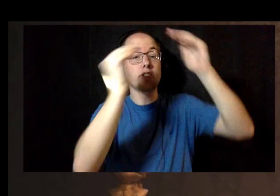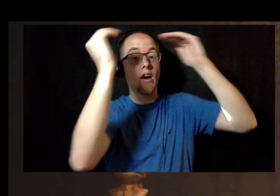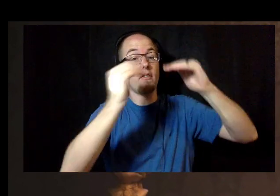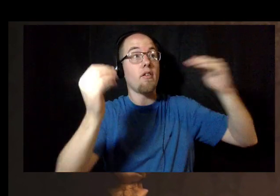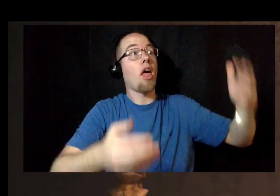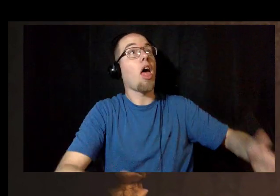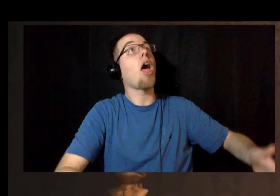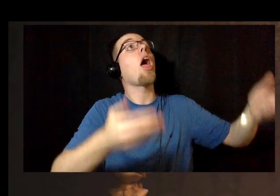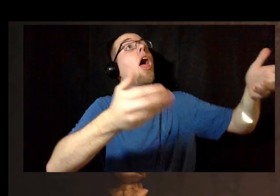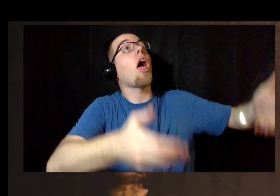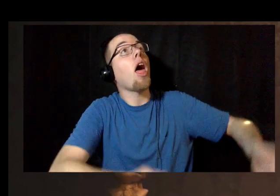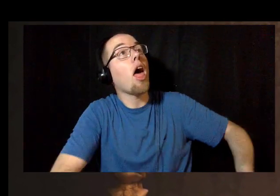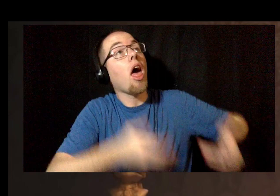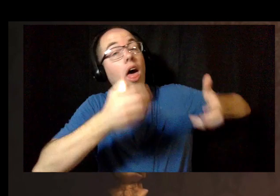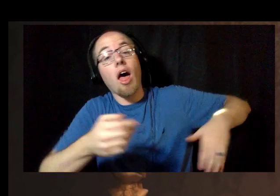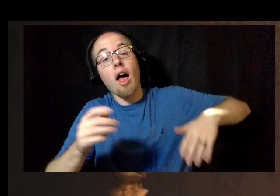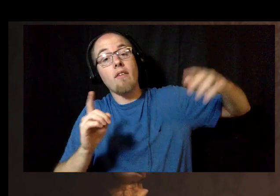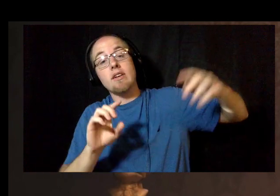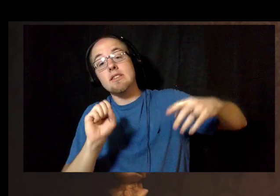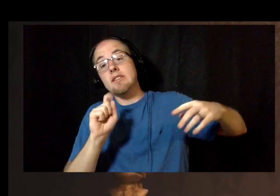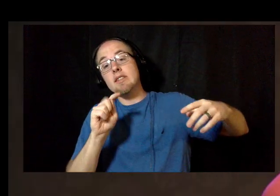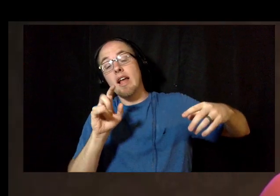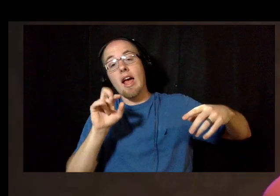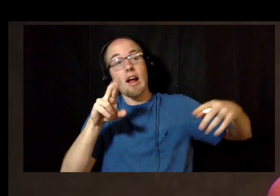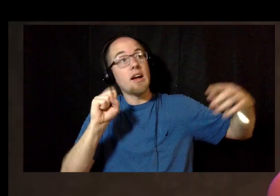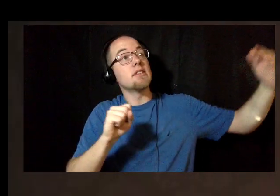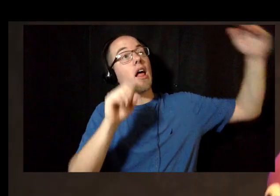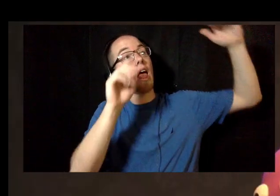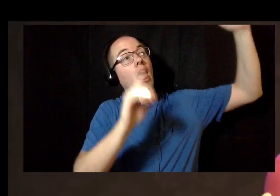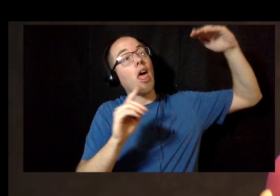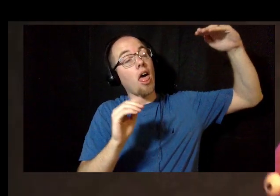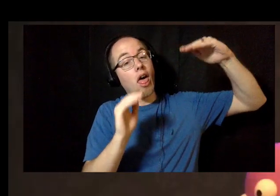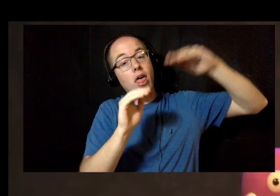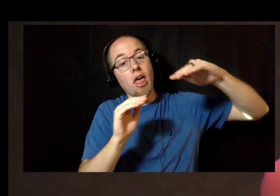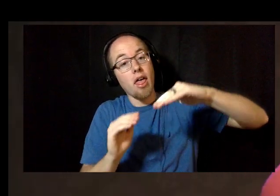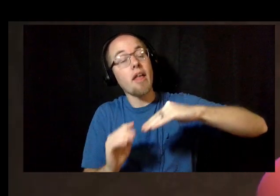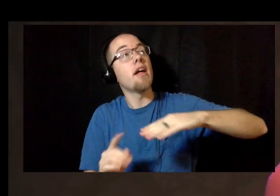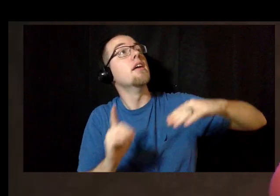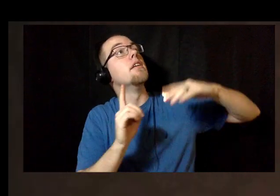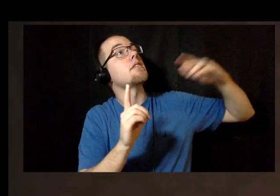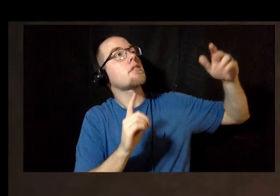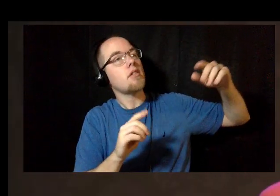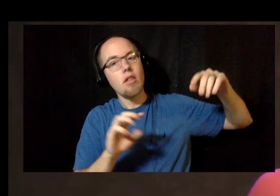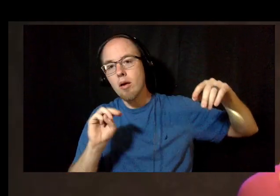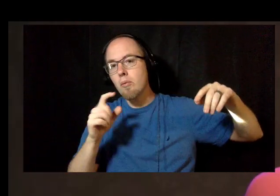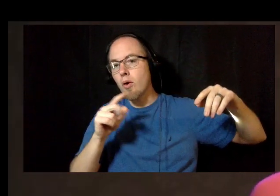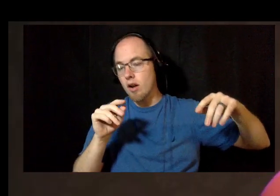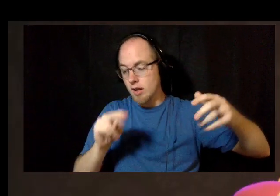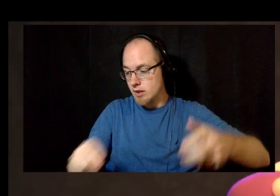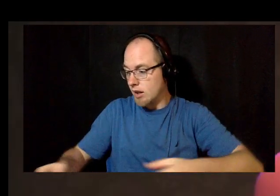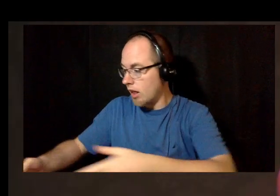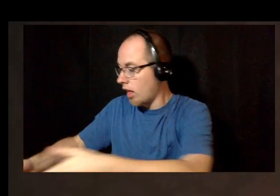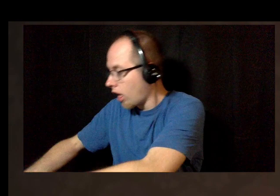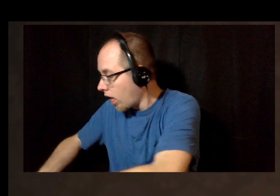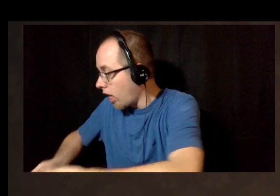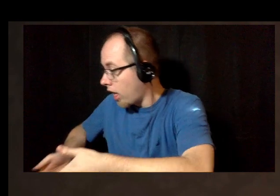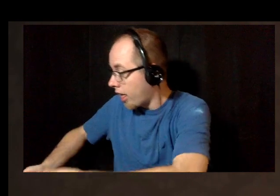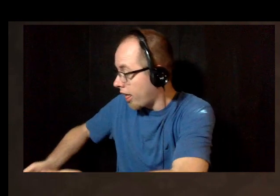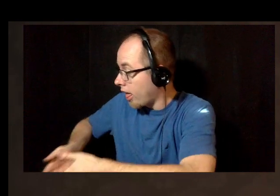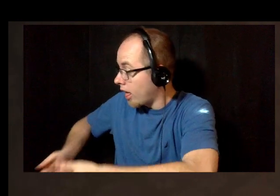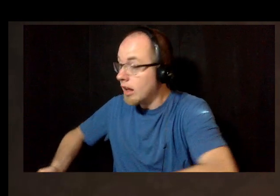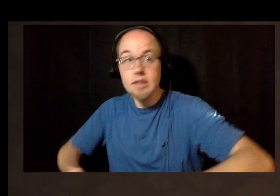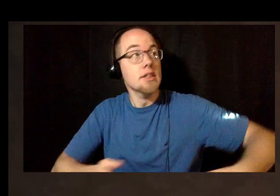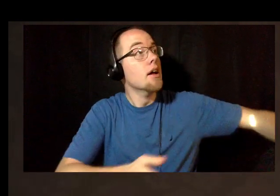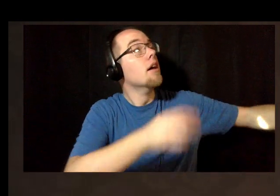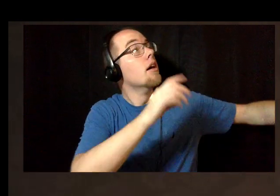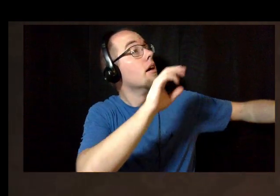bookshelf halfway down a set of stairs, and Morgan is the only thing stopping that bookshelf from caving my face in. I was like,